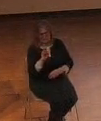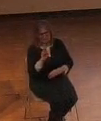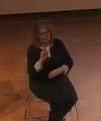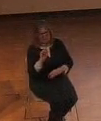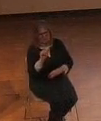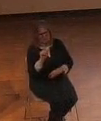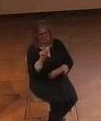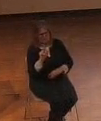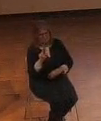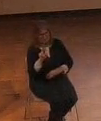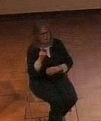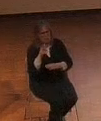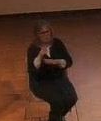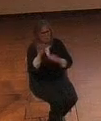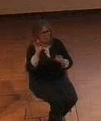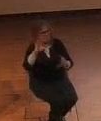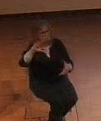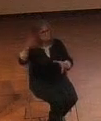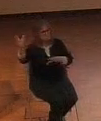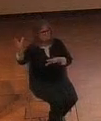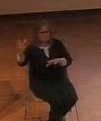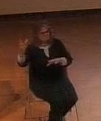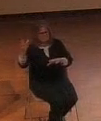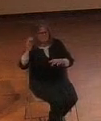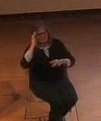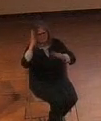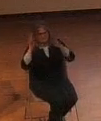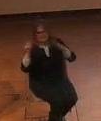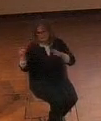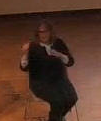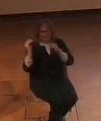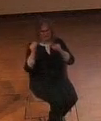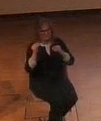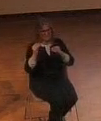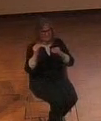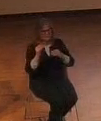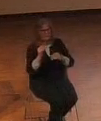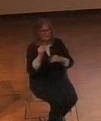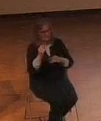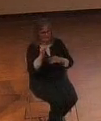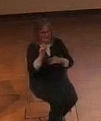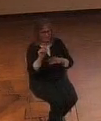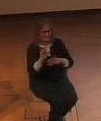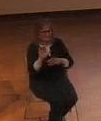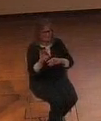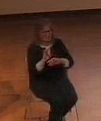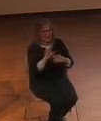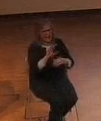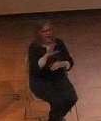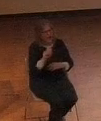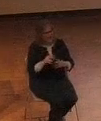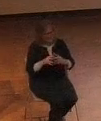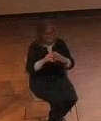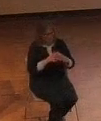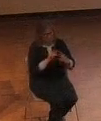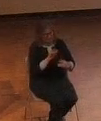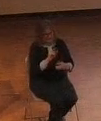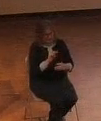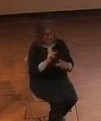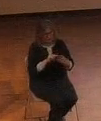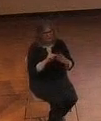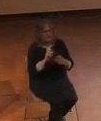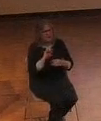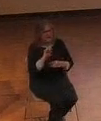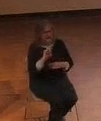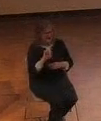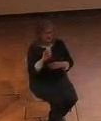Dr. Hester Williams teaches 19th century American literature, African American literature and culture, and ethnic literature in